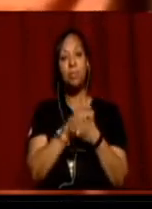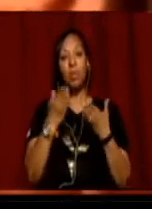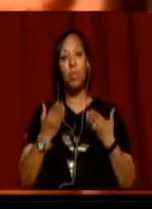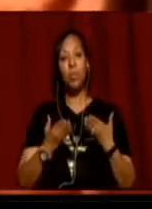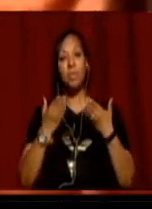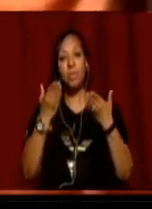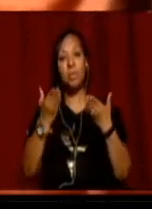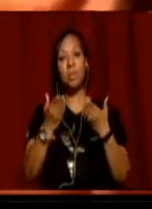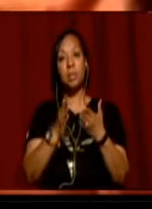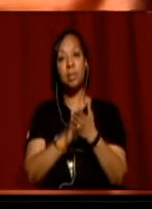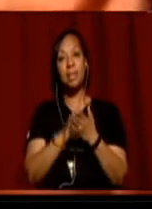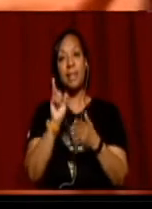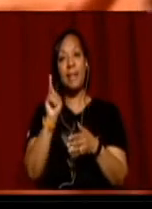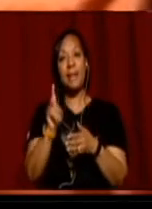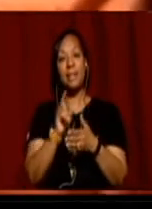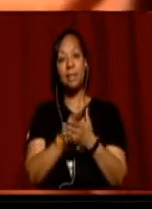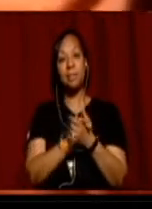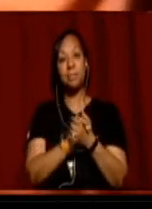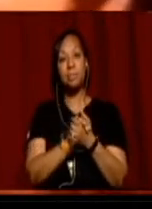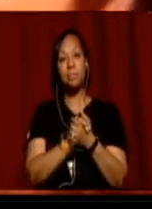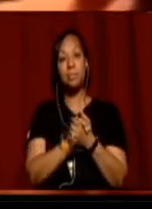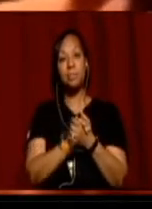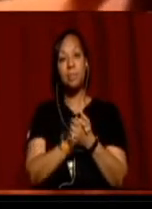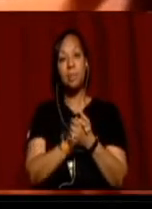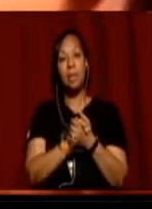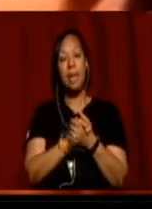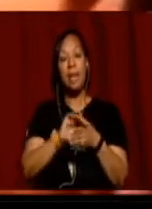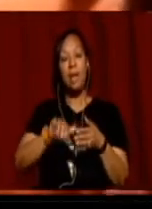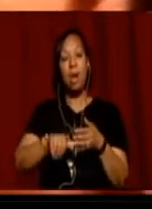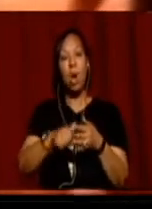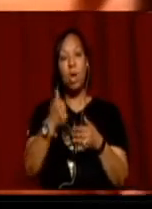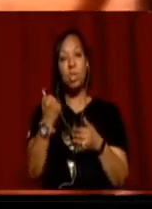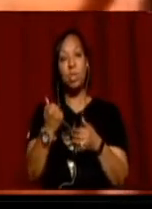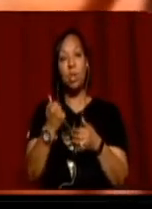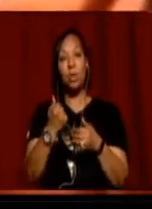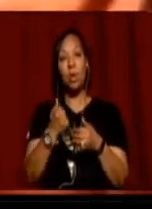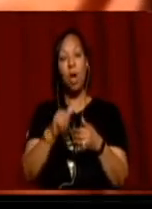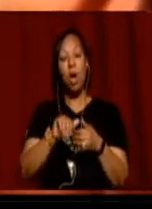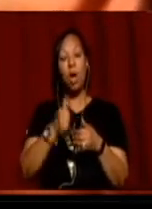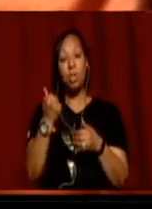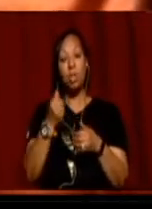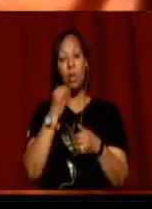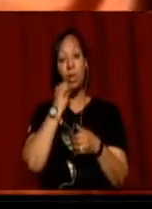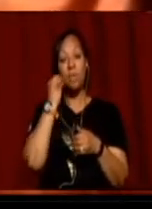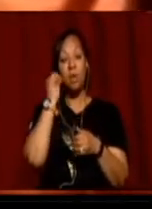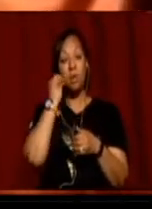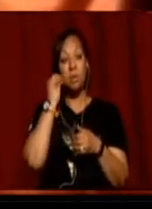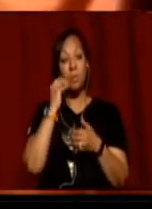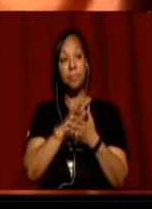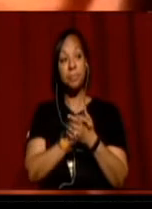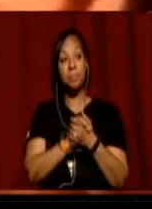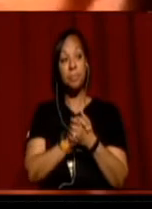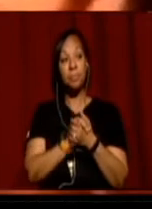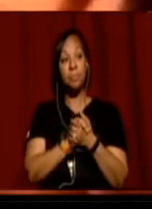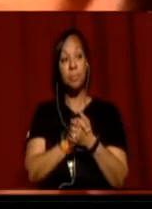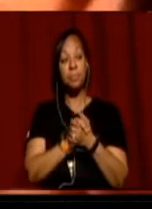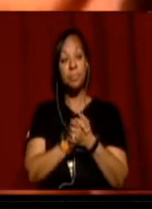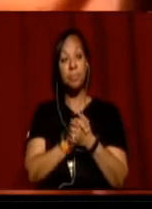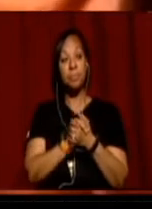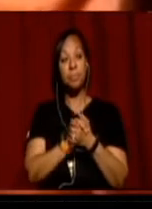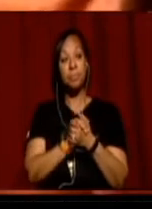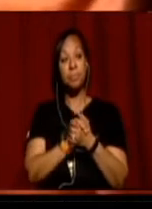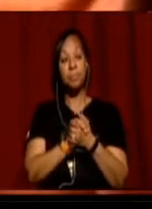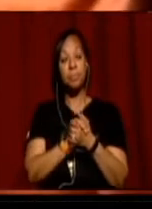resources to individuals that need that. Also alternative housing, which we already have a program for. But if there's respite housing for healthcare workers who have